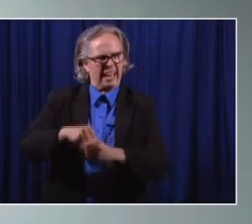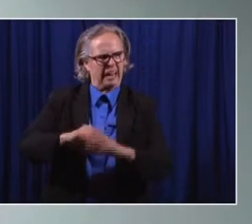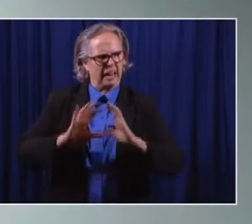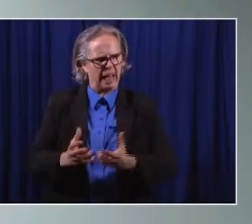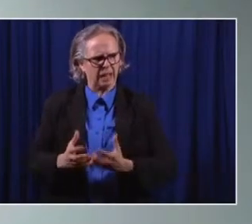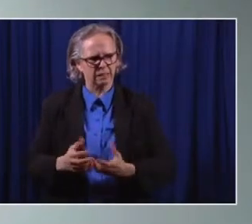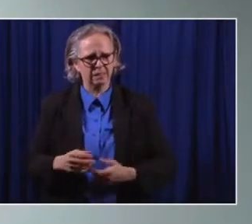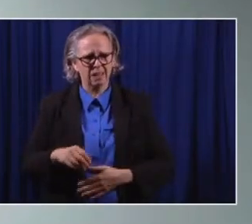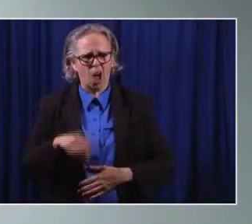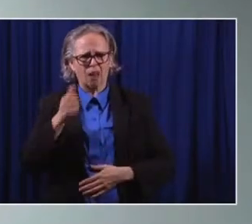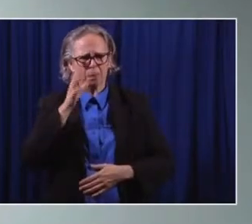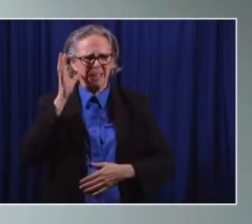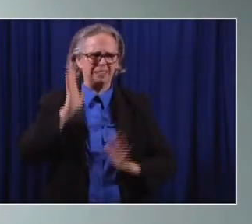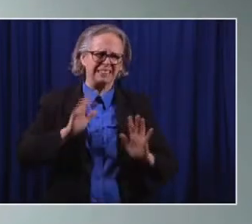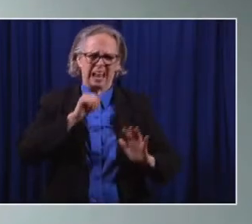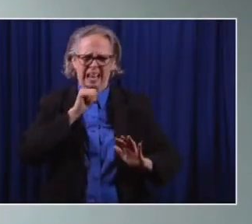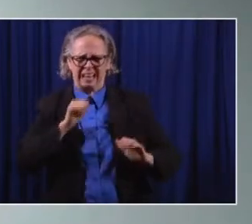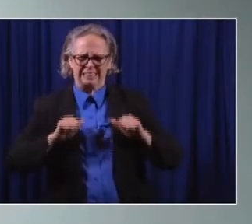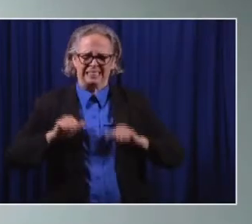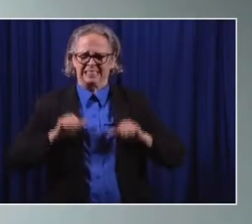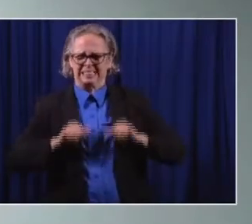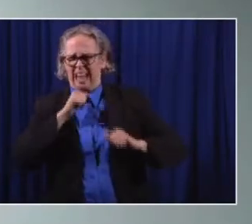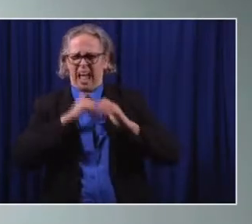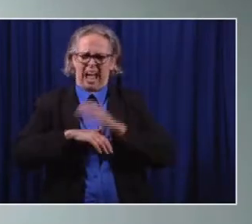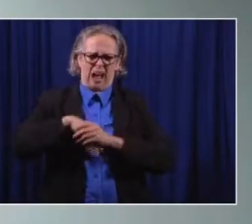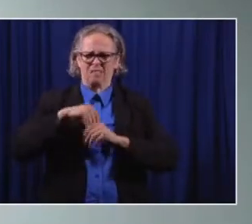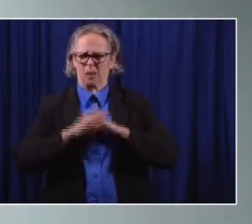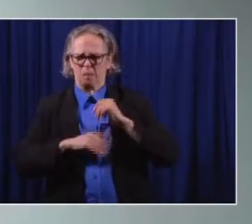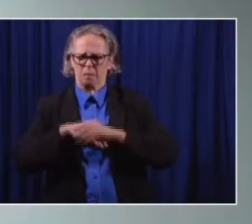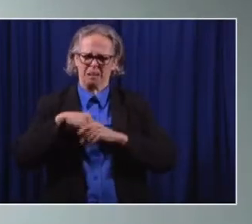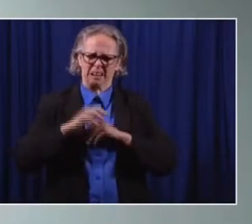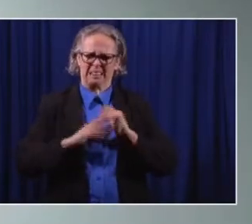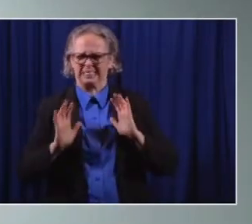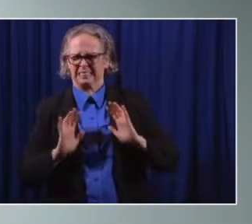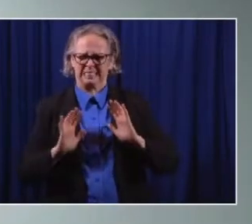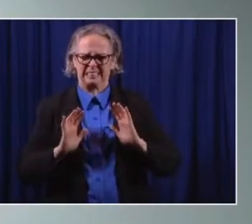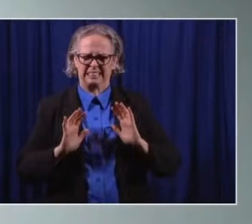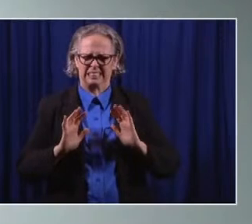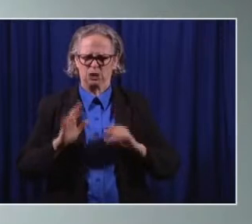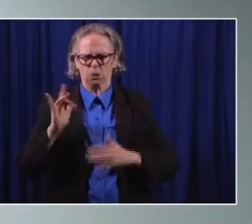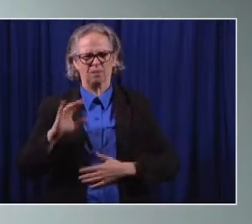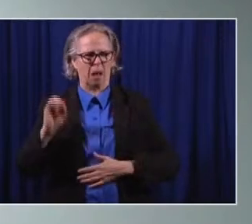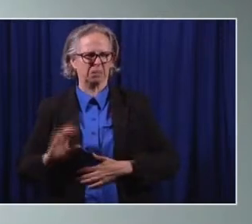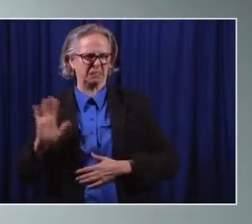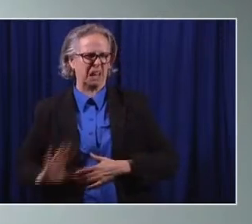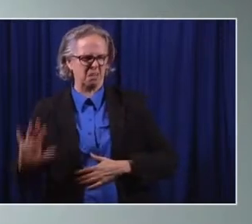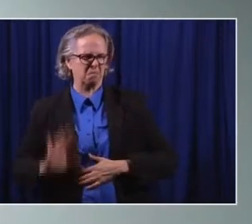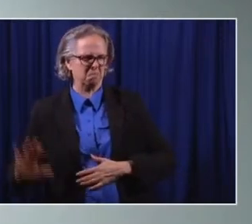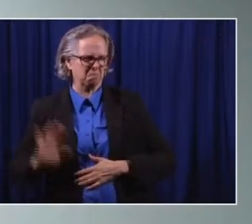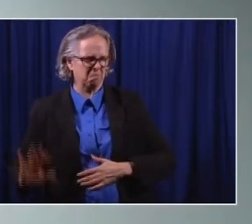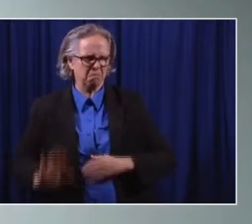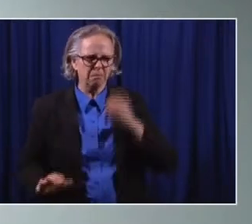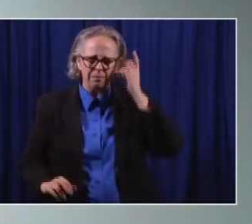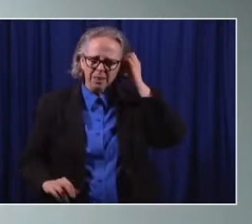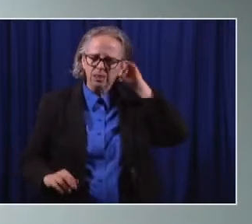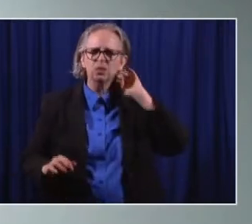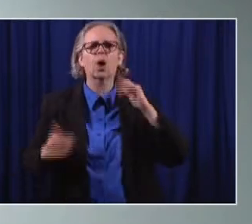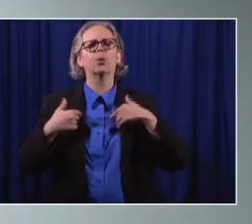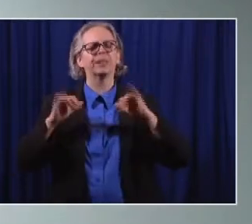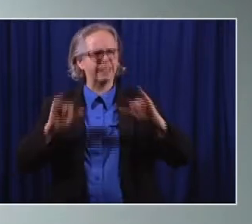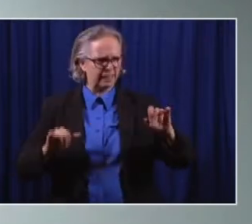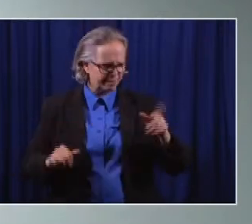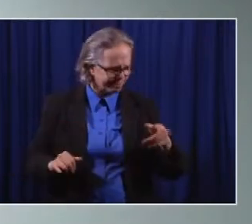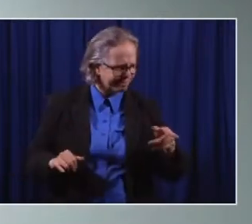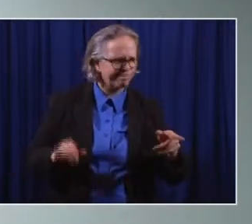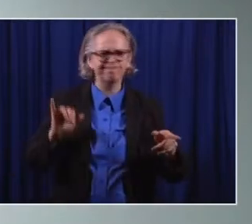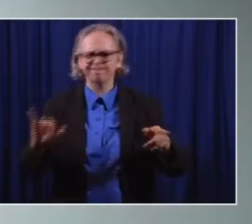feel comfortable letting their students go back into school. So we looked at our resources. Luckily, we had passed a